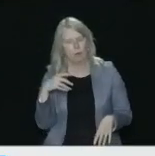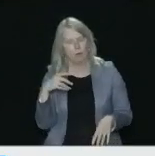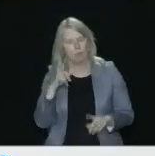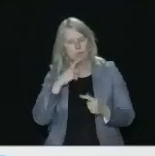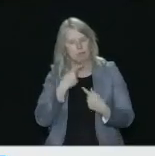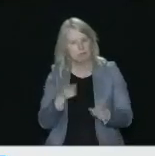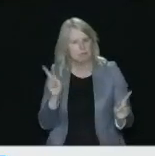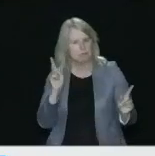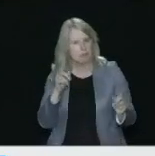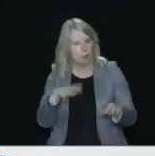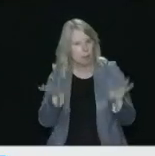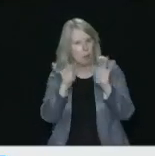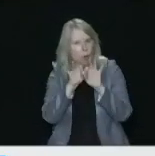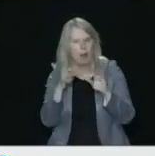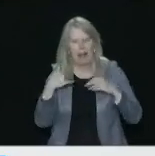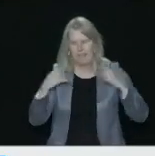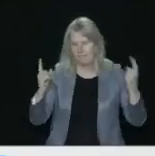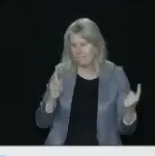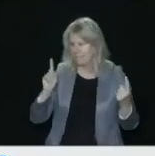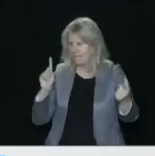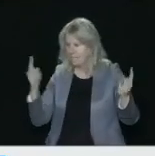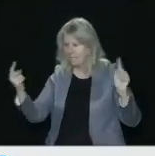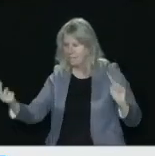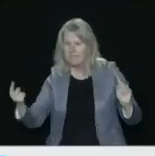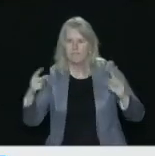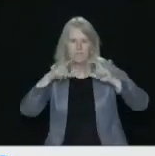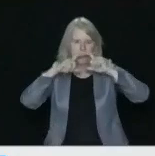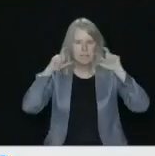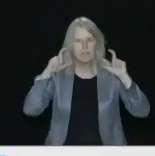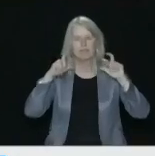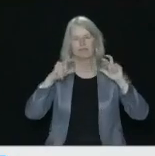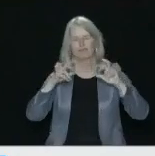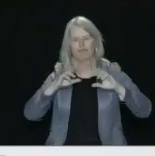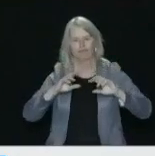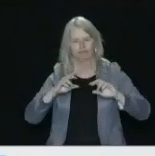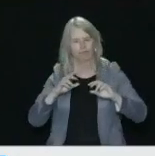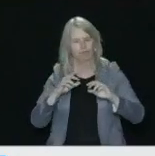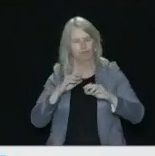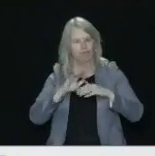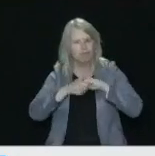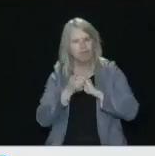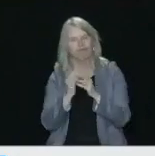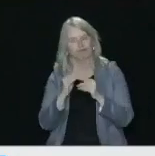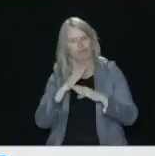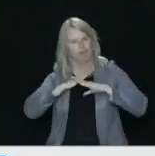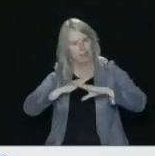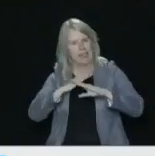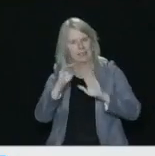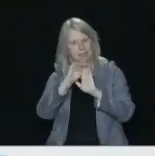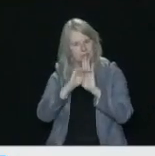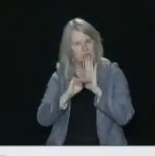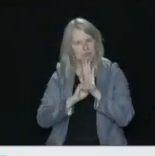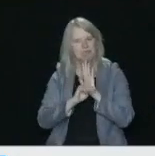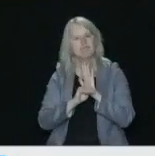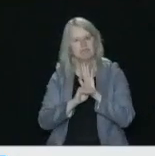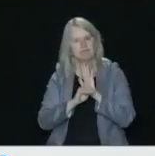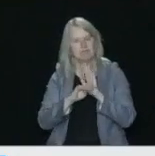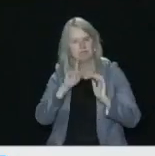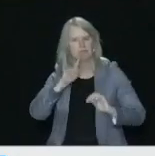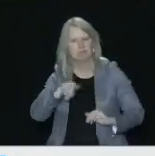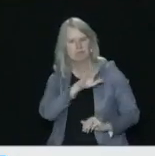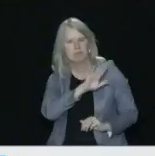a complete primary series, then, and then the vaccine booster dose, you've got good protection. But if